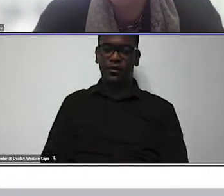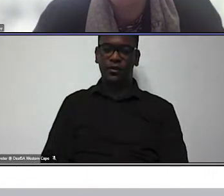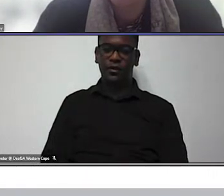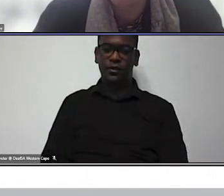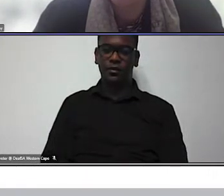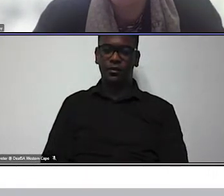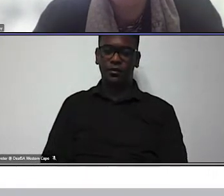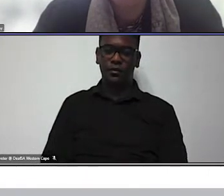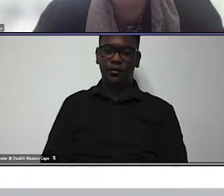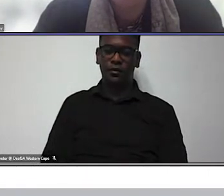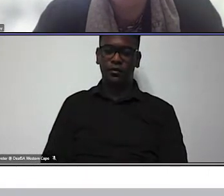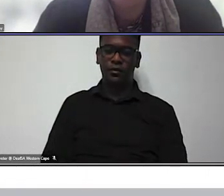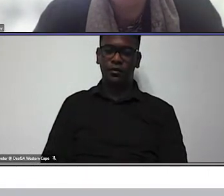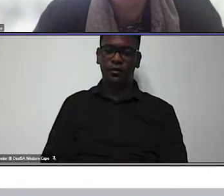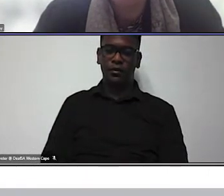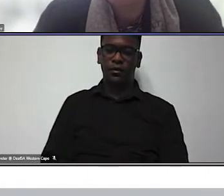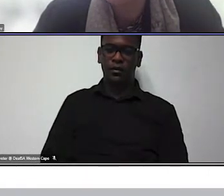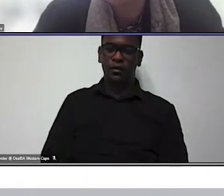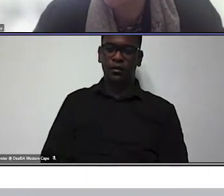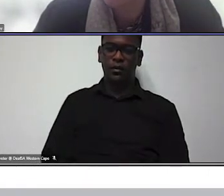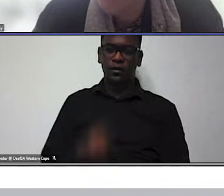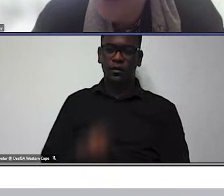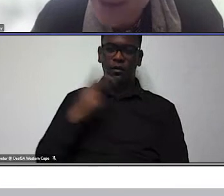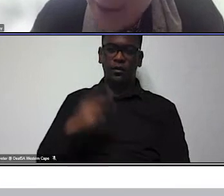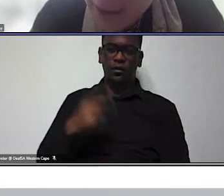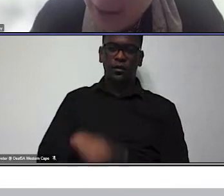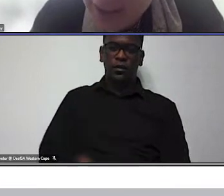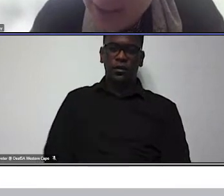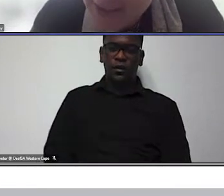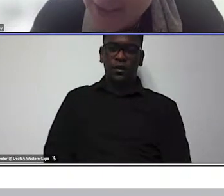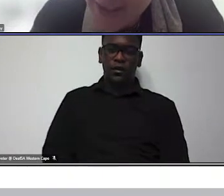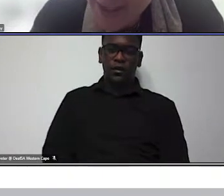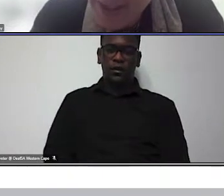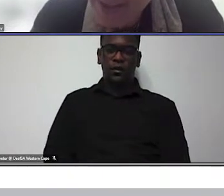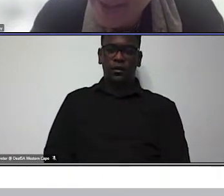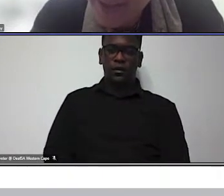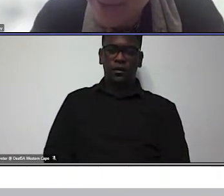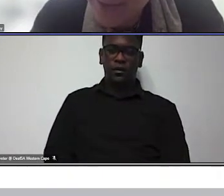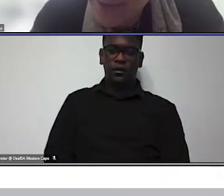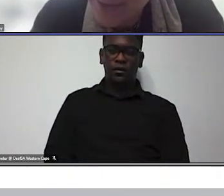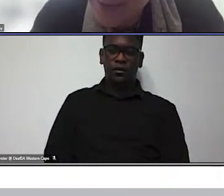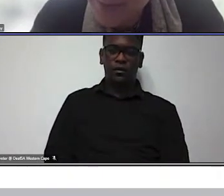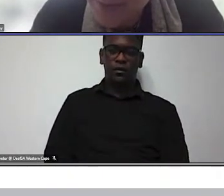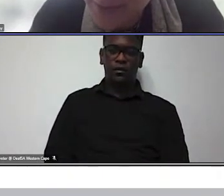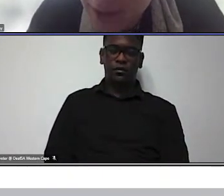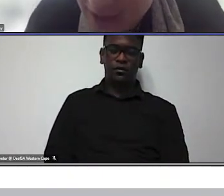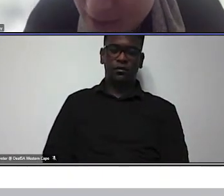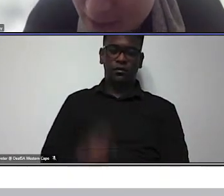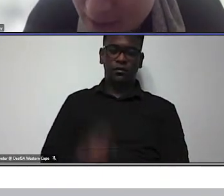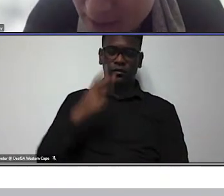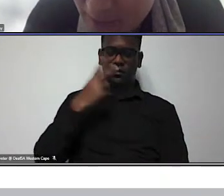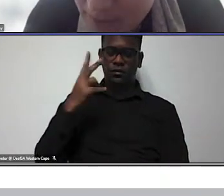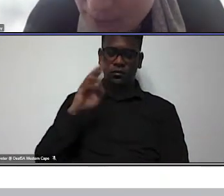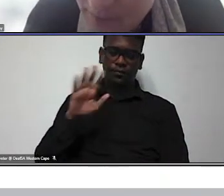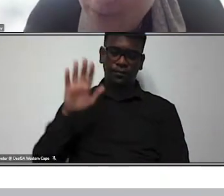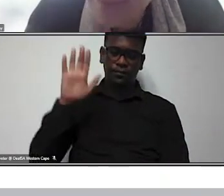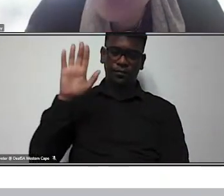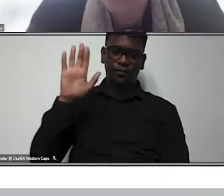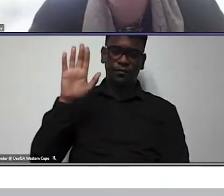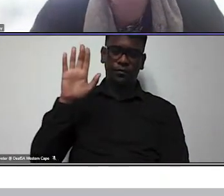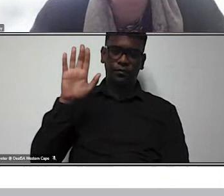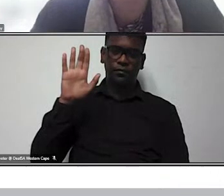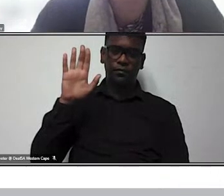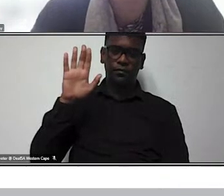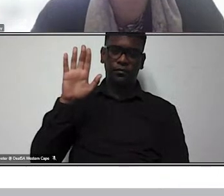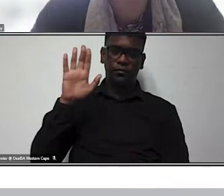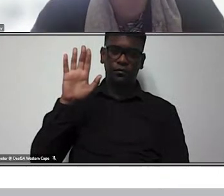All right, I don't see any further. Okay, I did see a hand from... Maybe